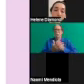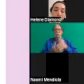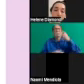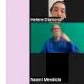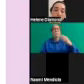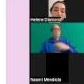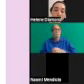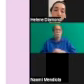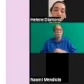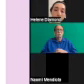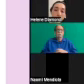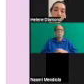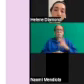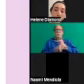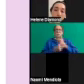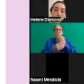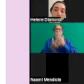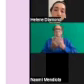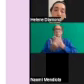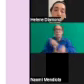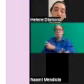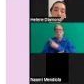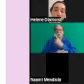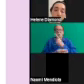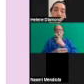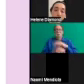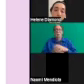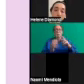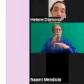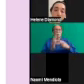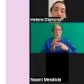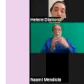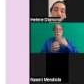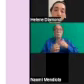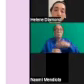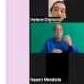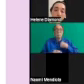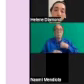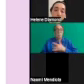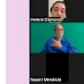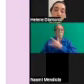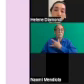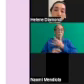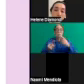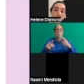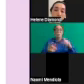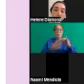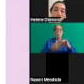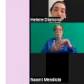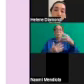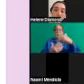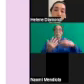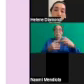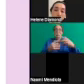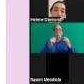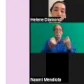in taking good care of the patient. When I say that, the best ones I feel during our interdisciplinary team meetings